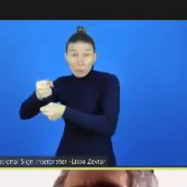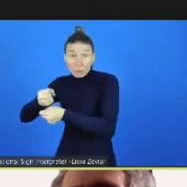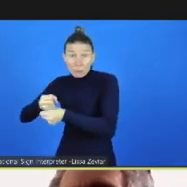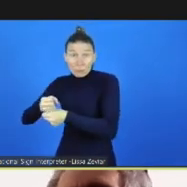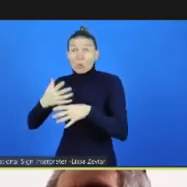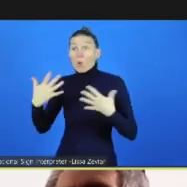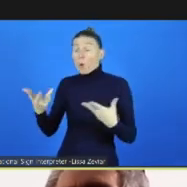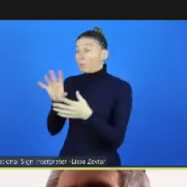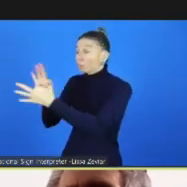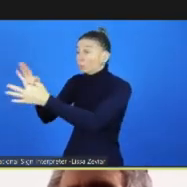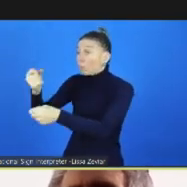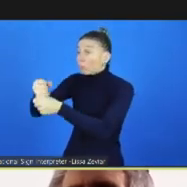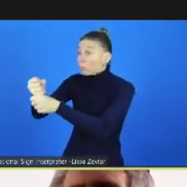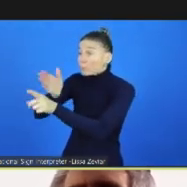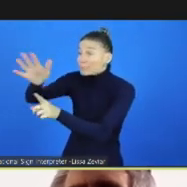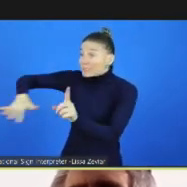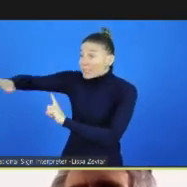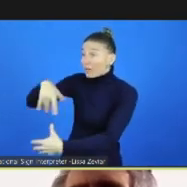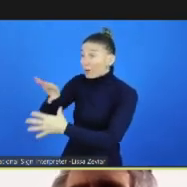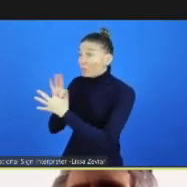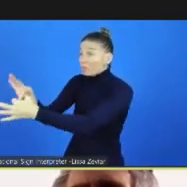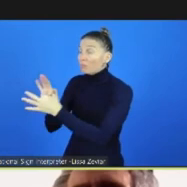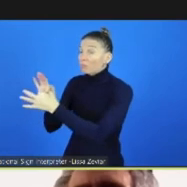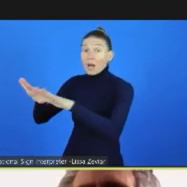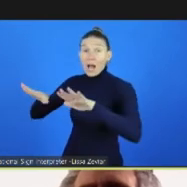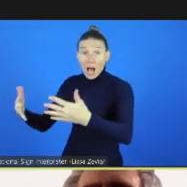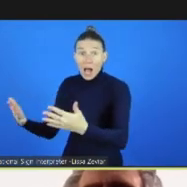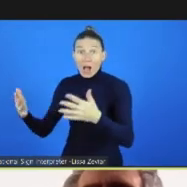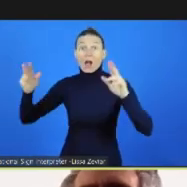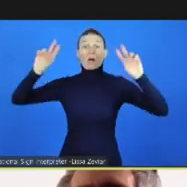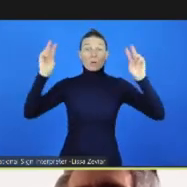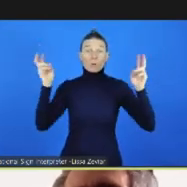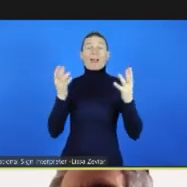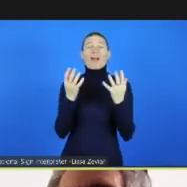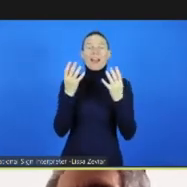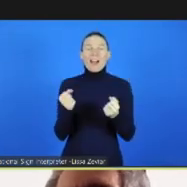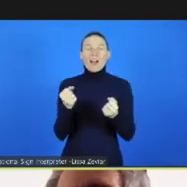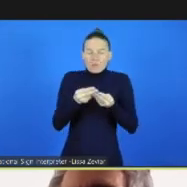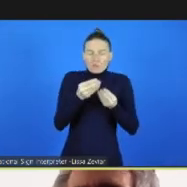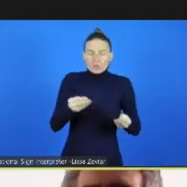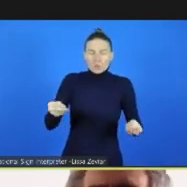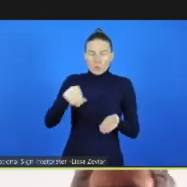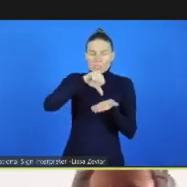sector is through our livelihood research resource centres. So